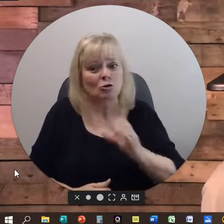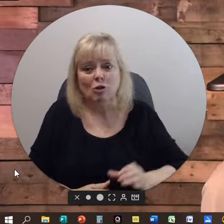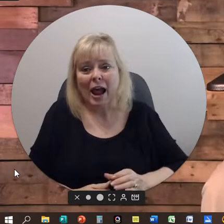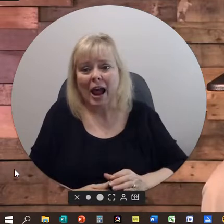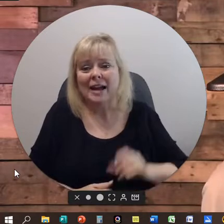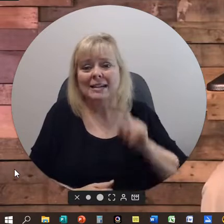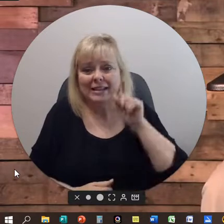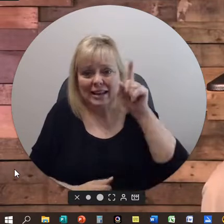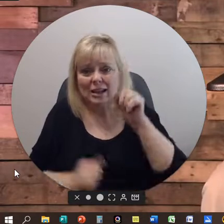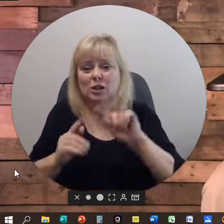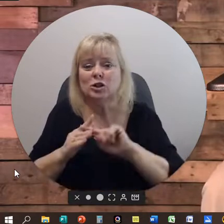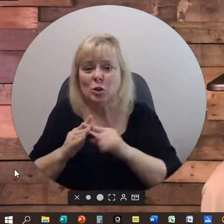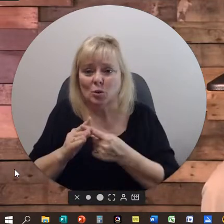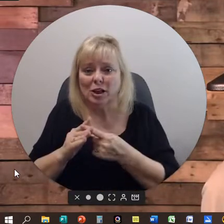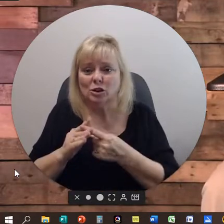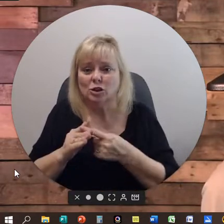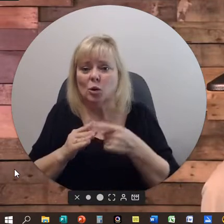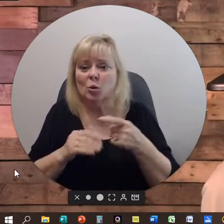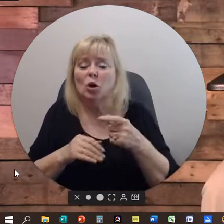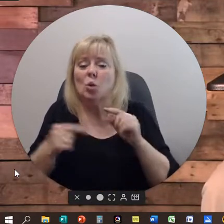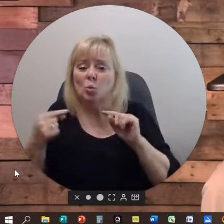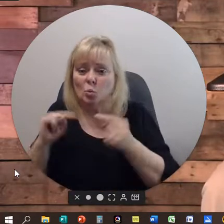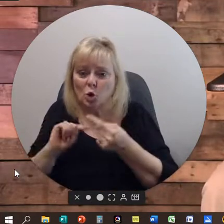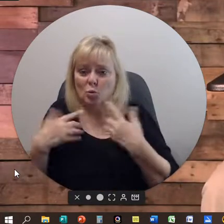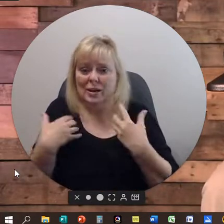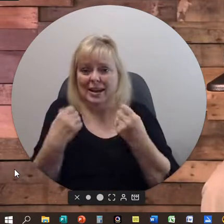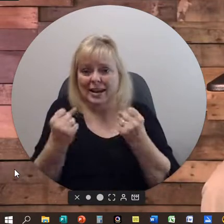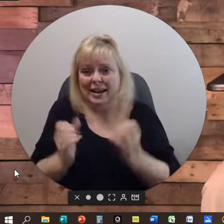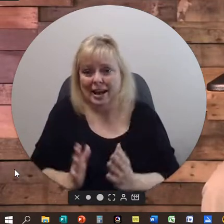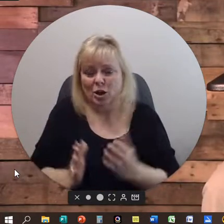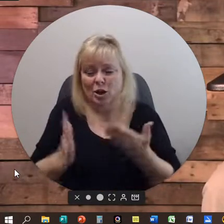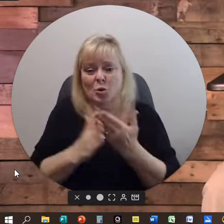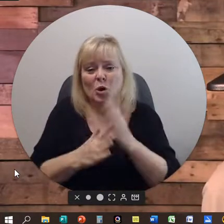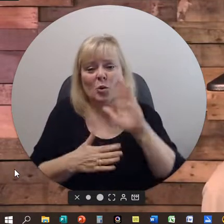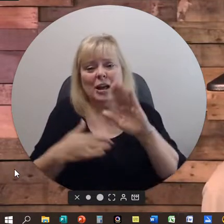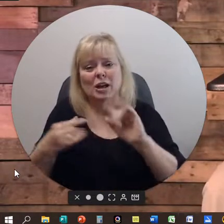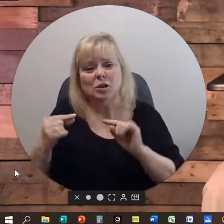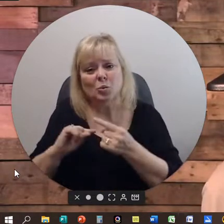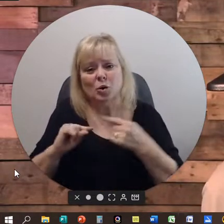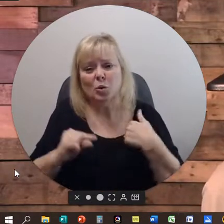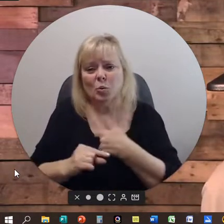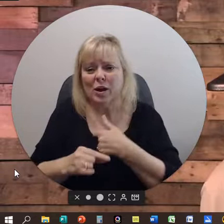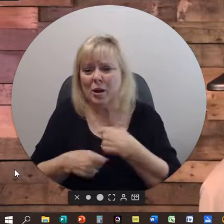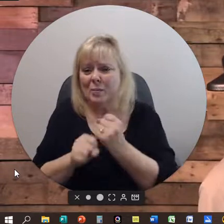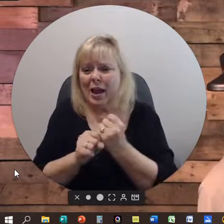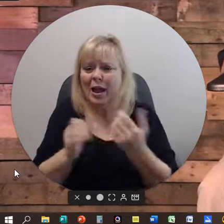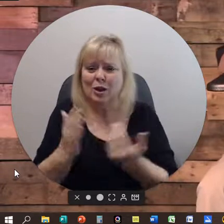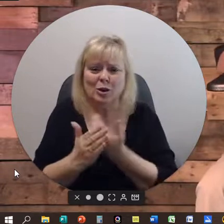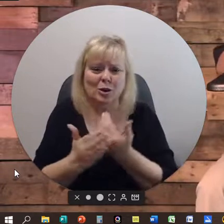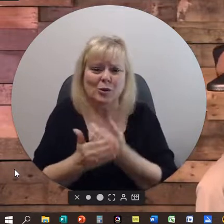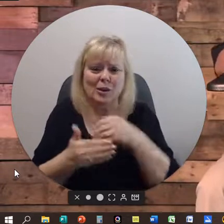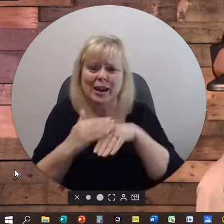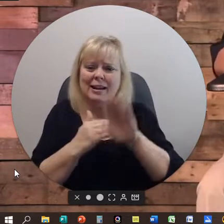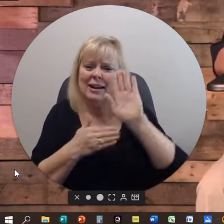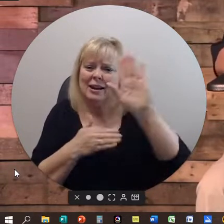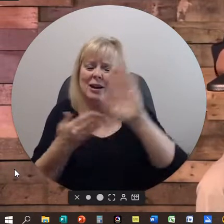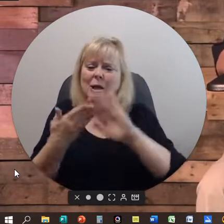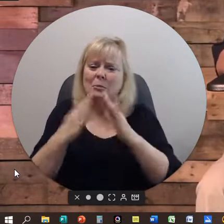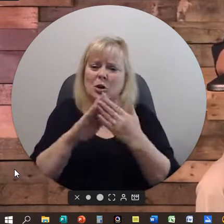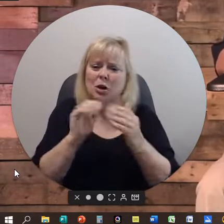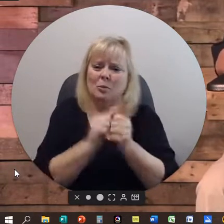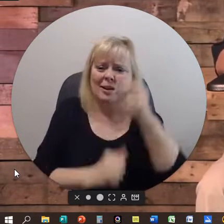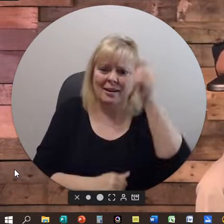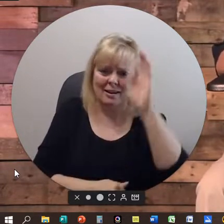healer. By his wounds we are made new and ushered into community with God. Without Christ's